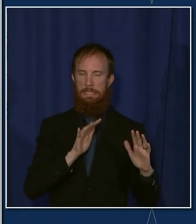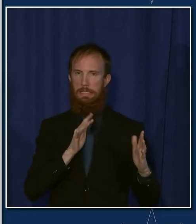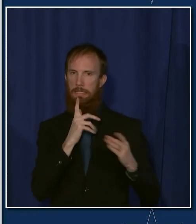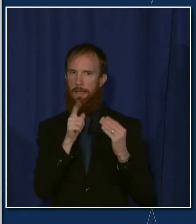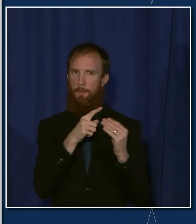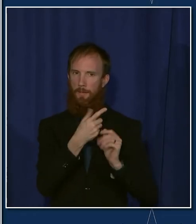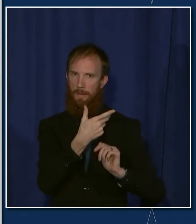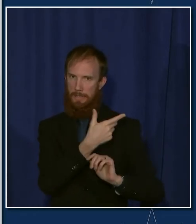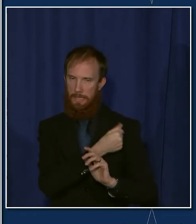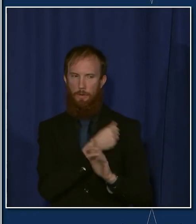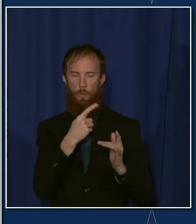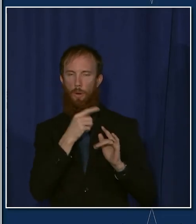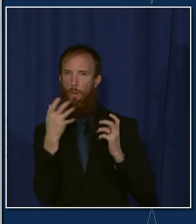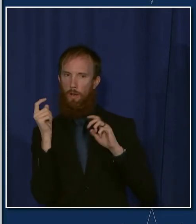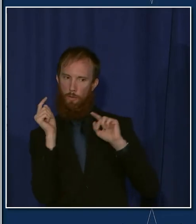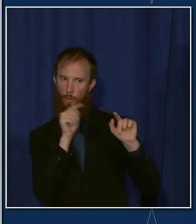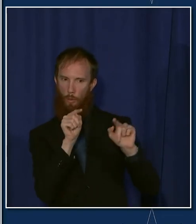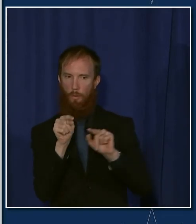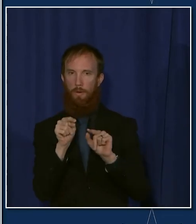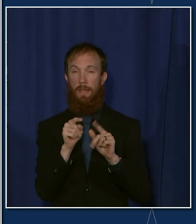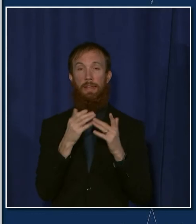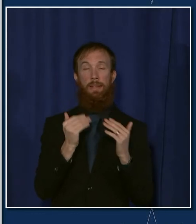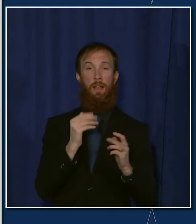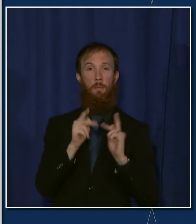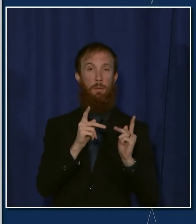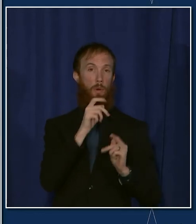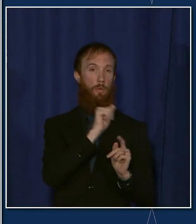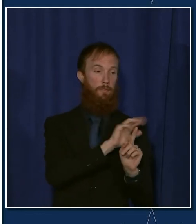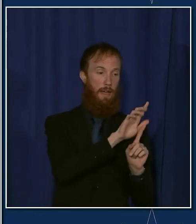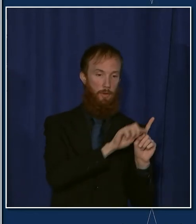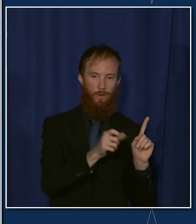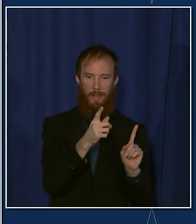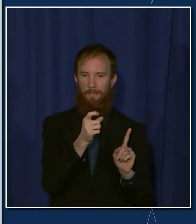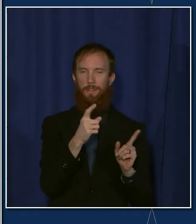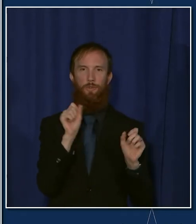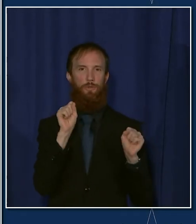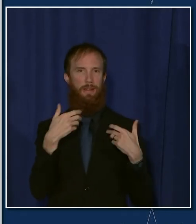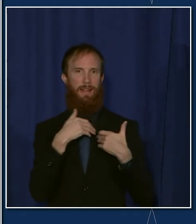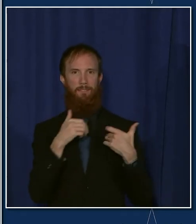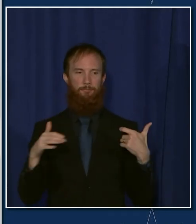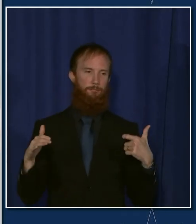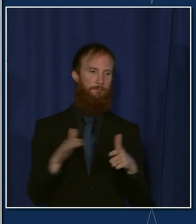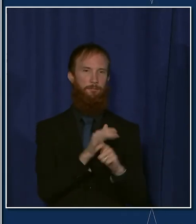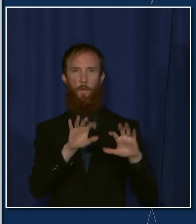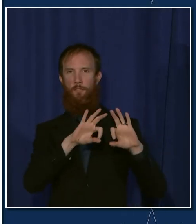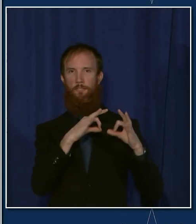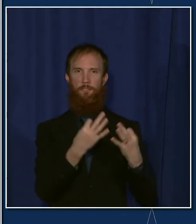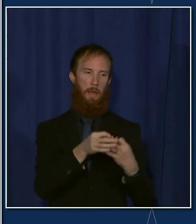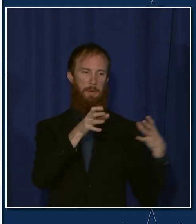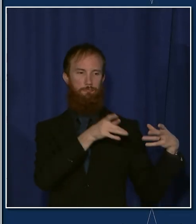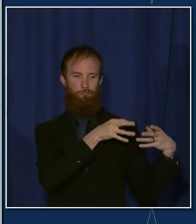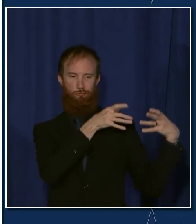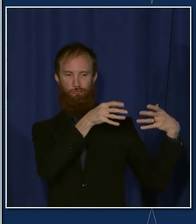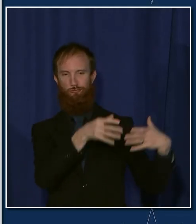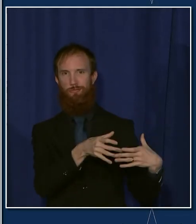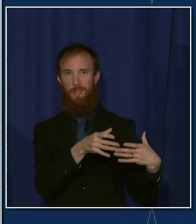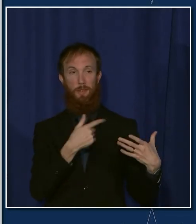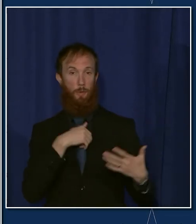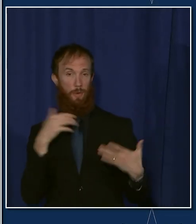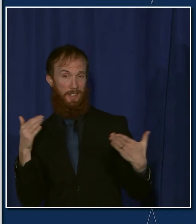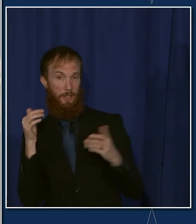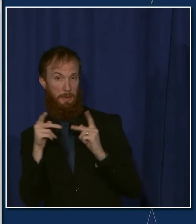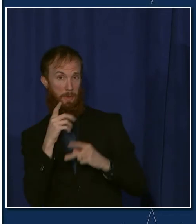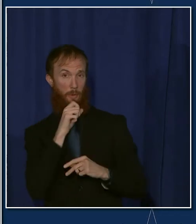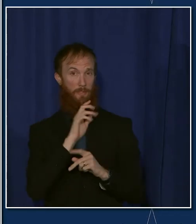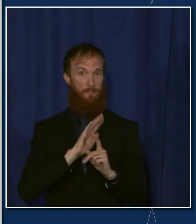to 11-year-olds are part of it, it could be the whole family. So even though we really push hard for 5 to 11-year-olds, we also